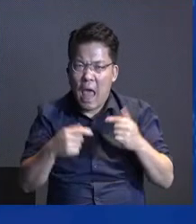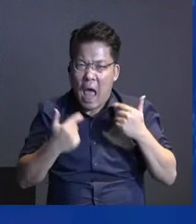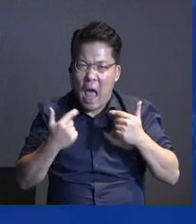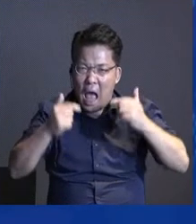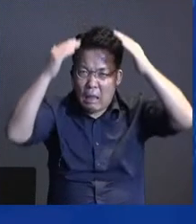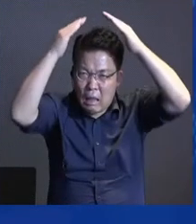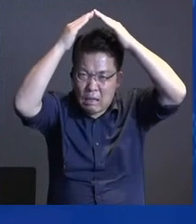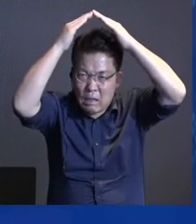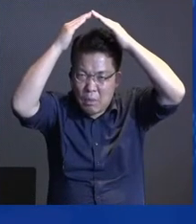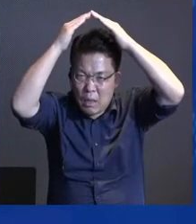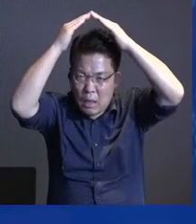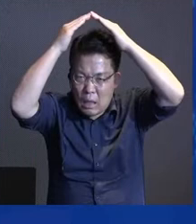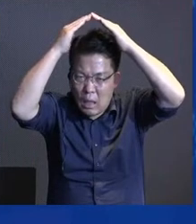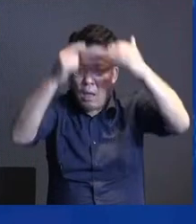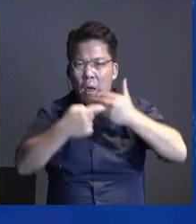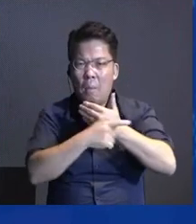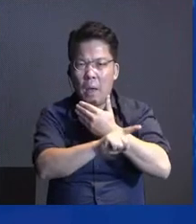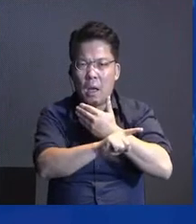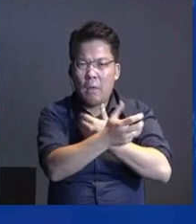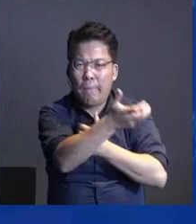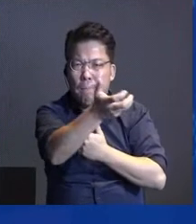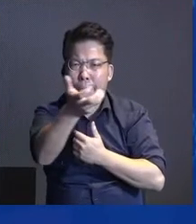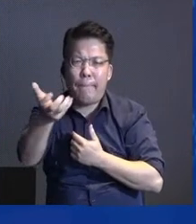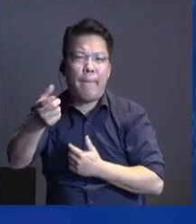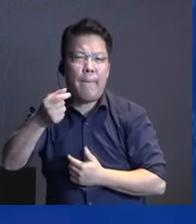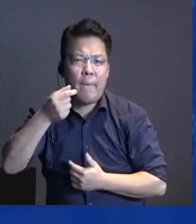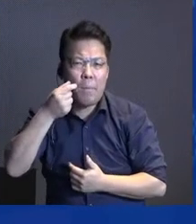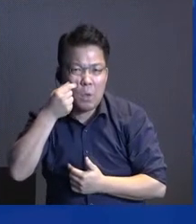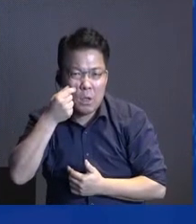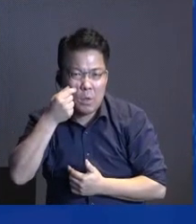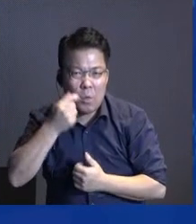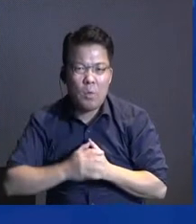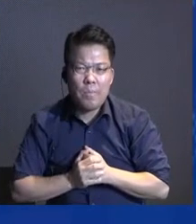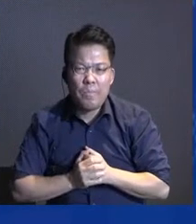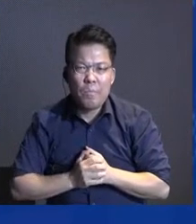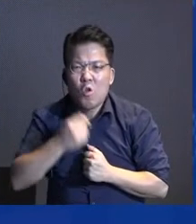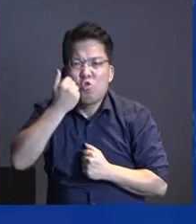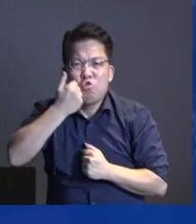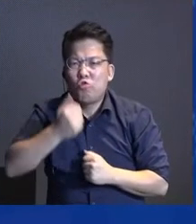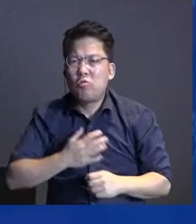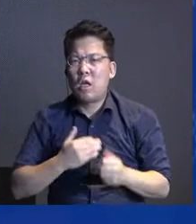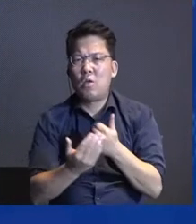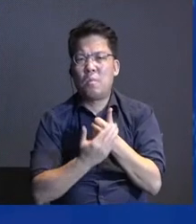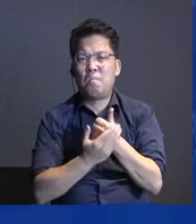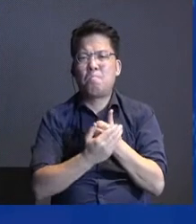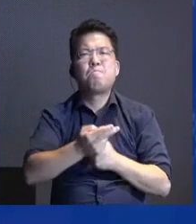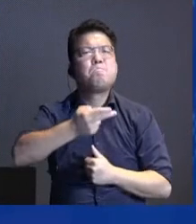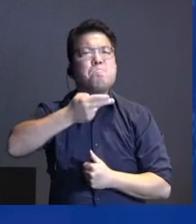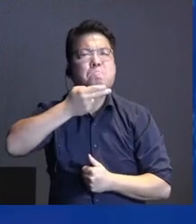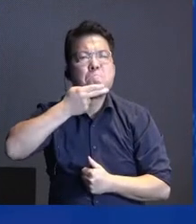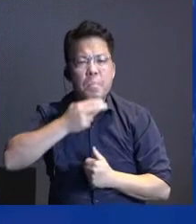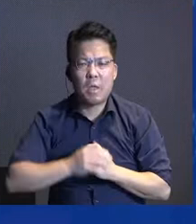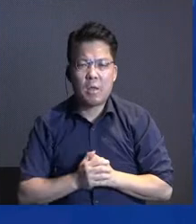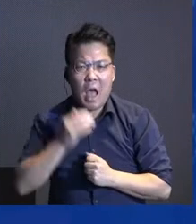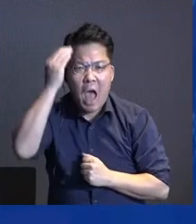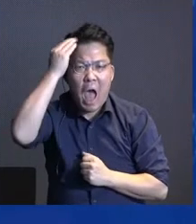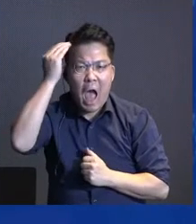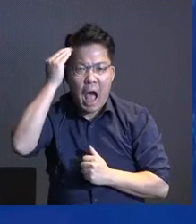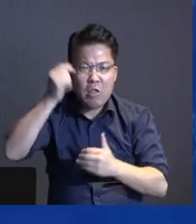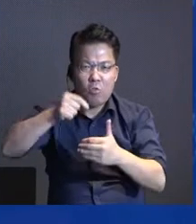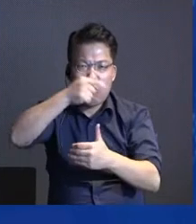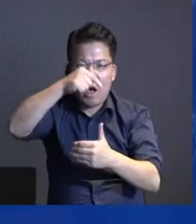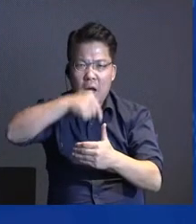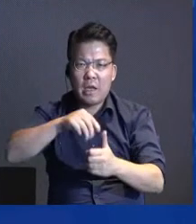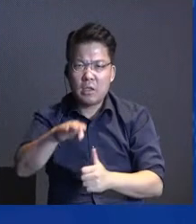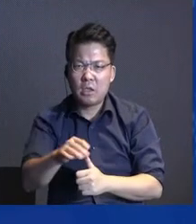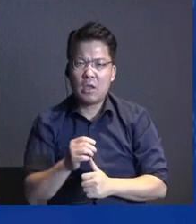to help me." Low-income older people live on a minimum standard of living without